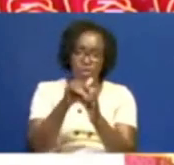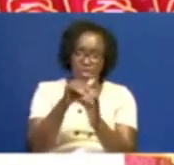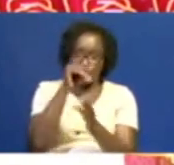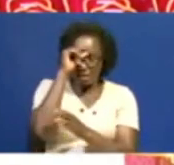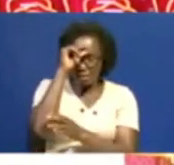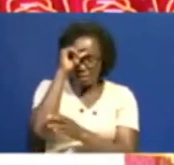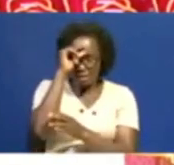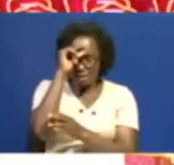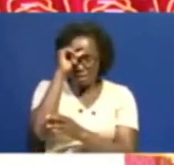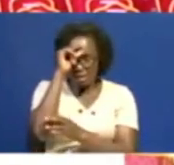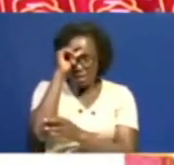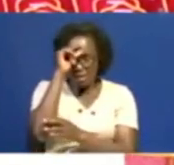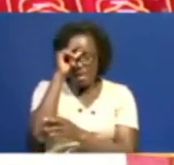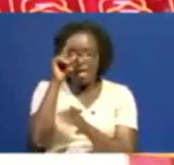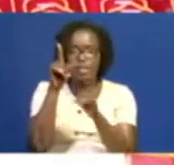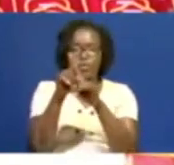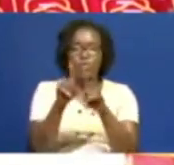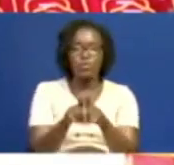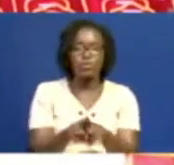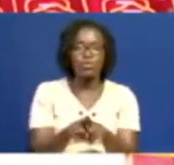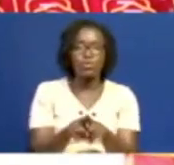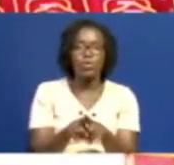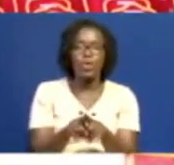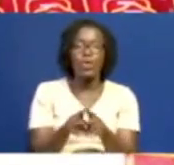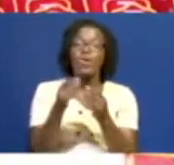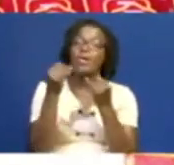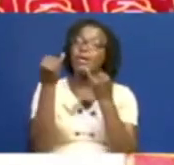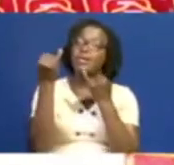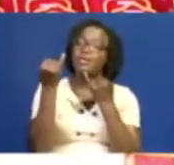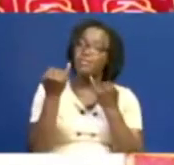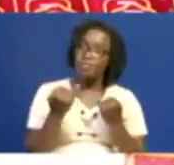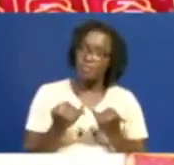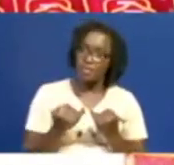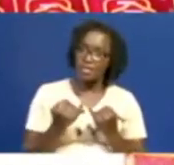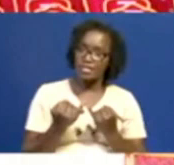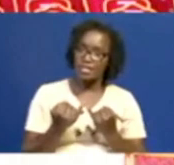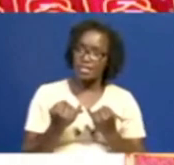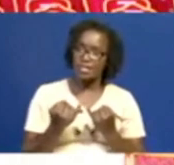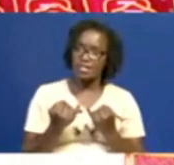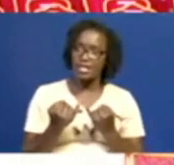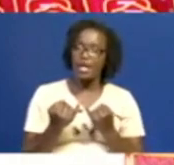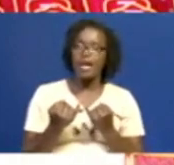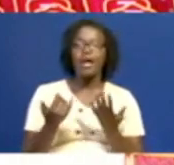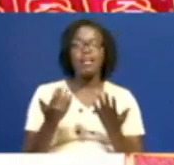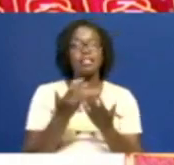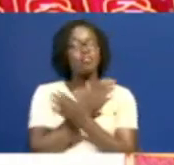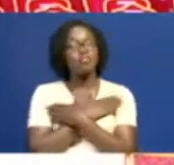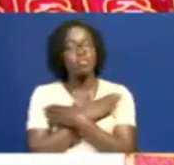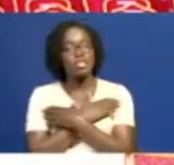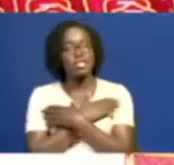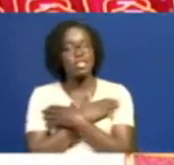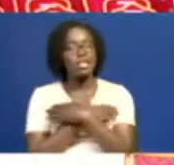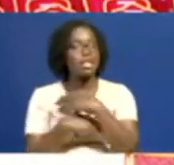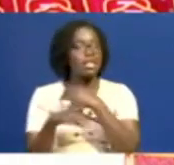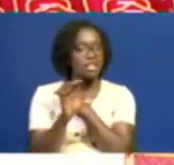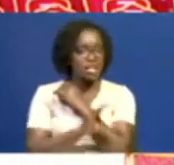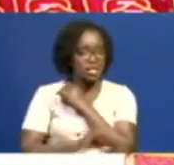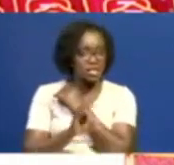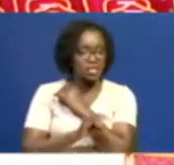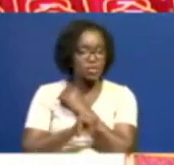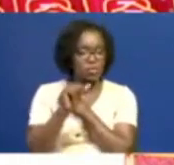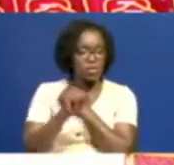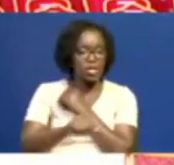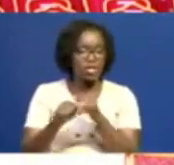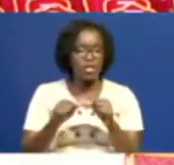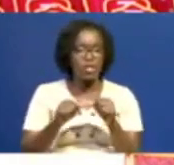government, and also invite allied countries that we can